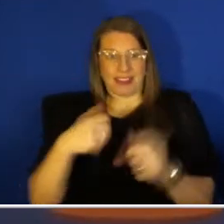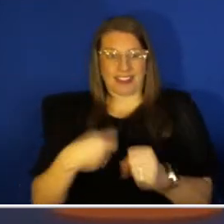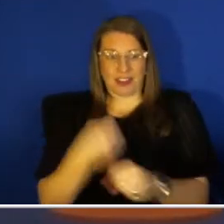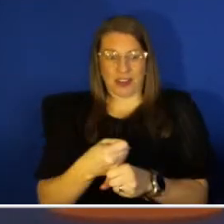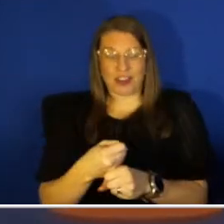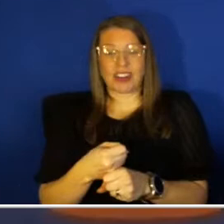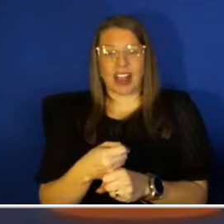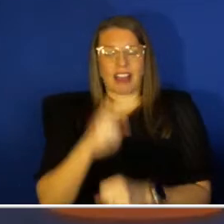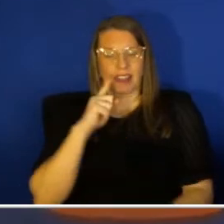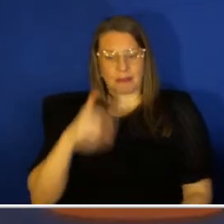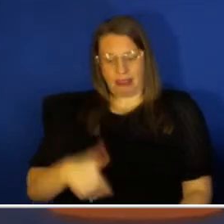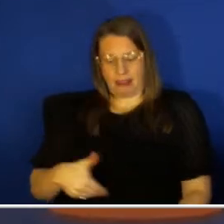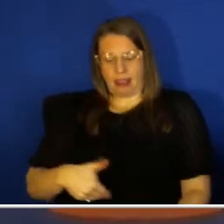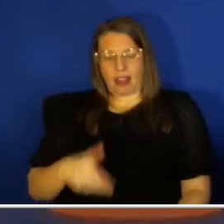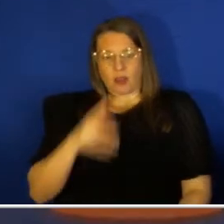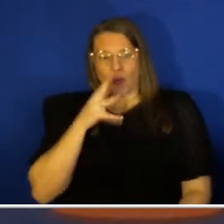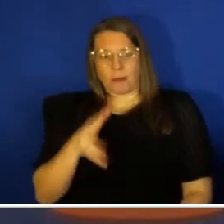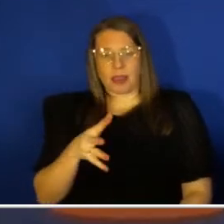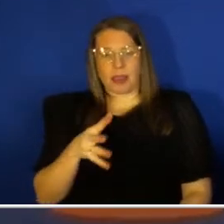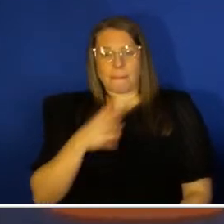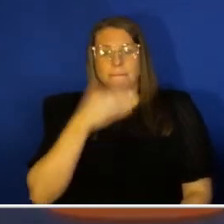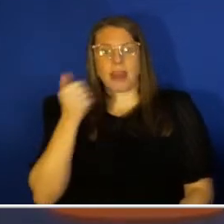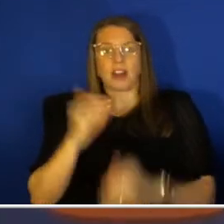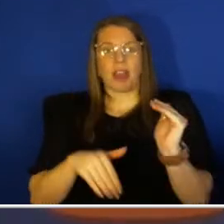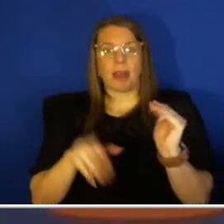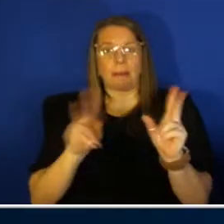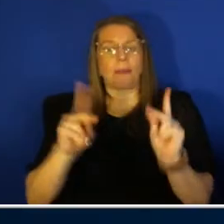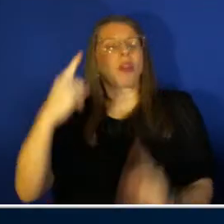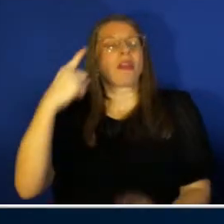my gut, I think we're going to be a lot better than what people think.